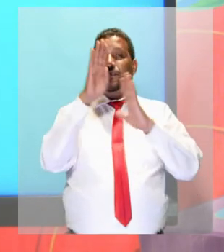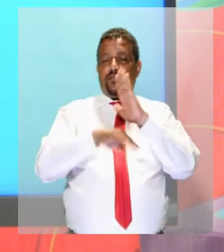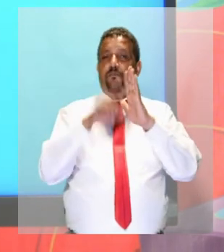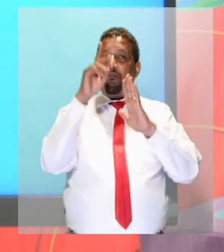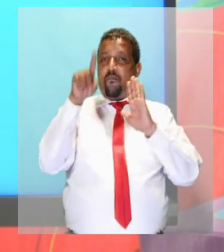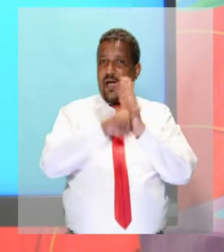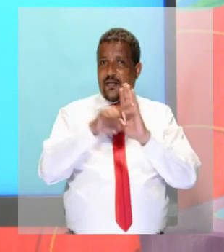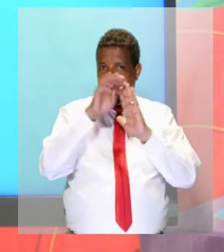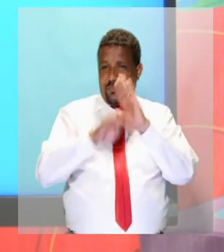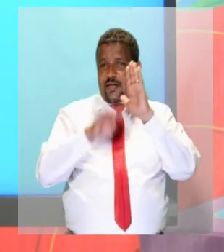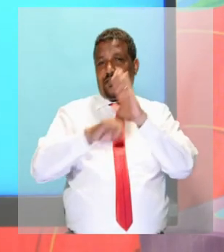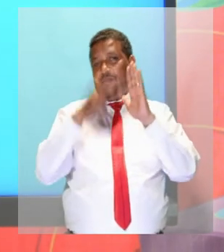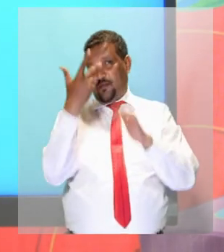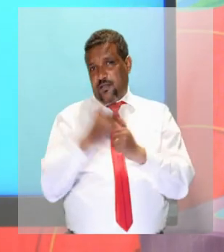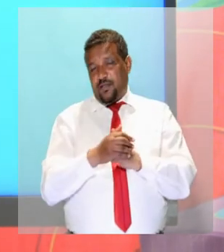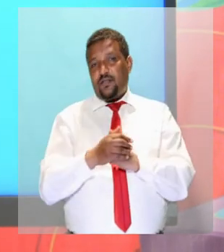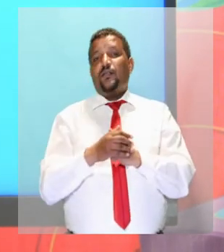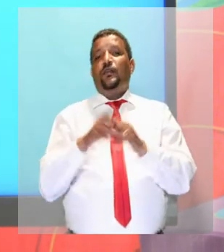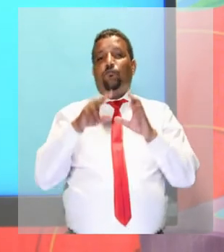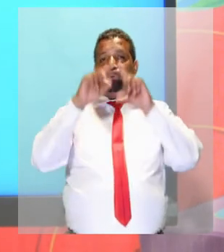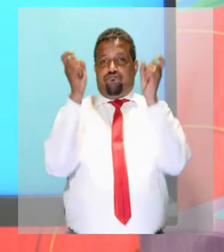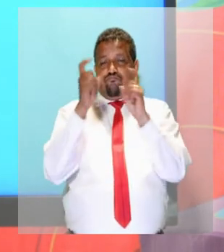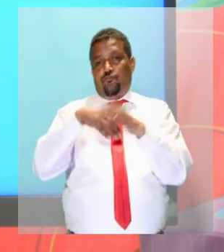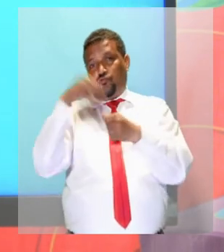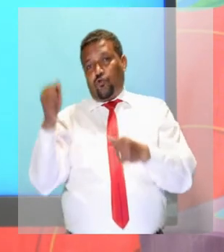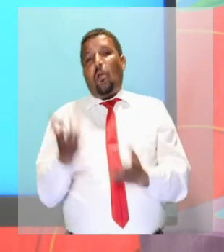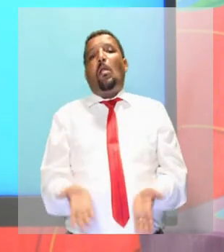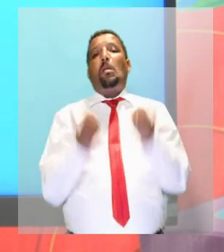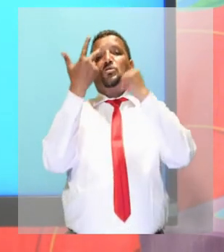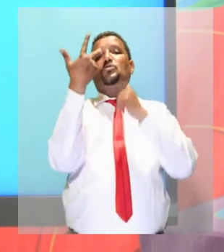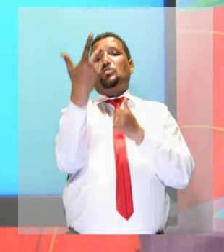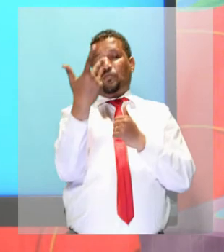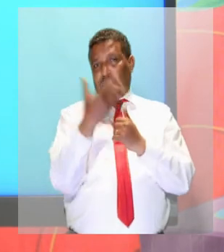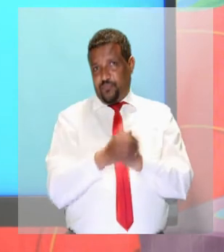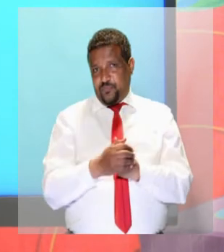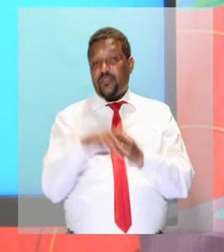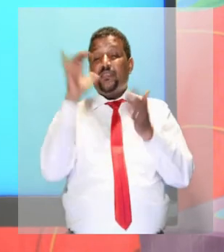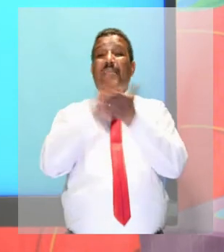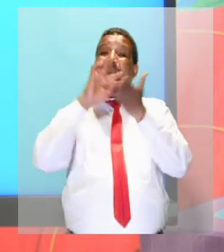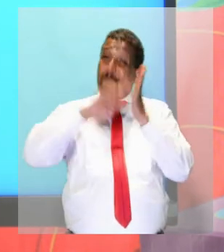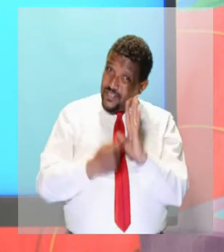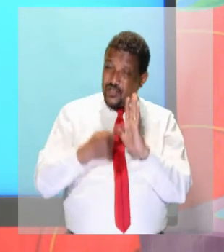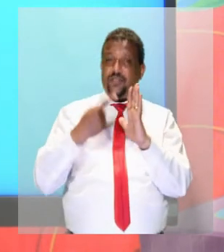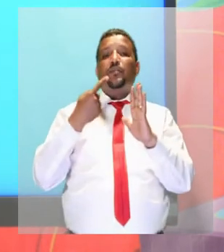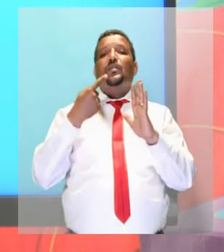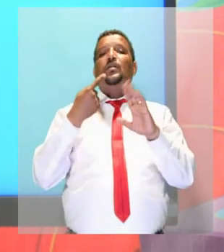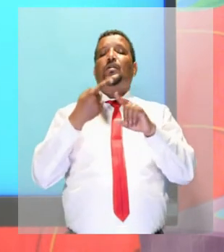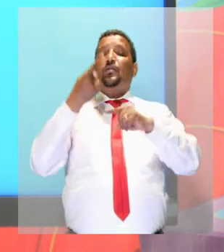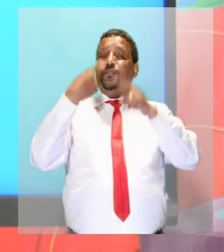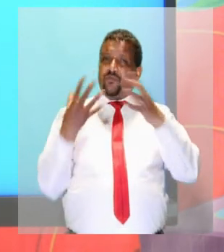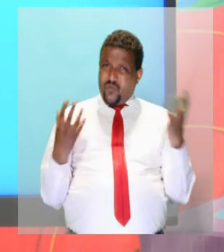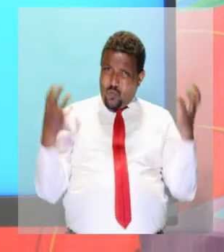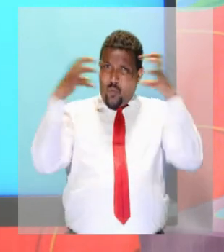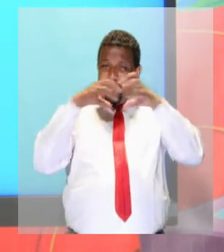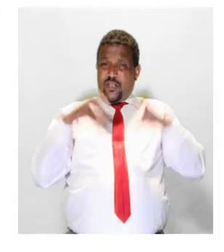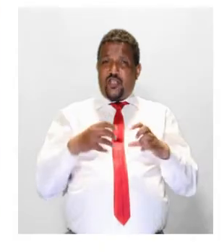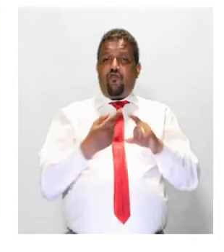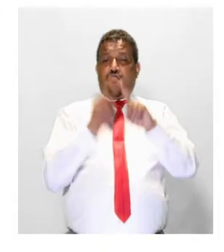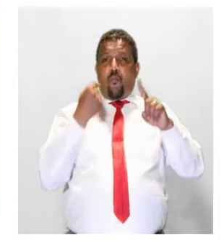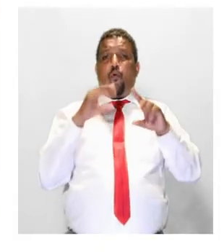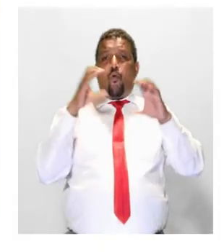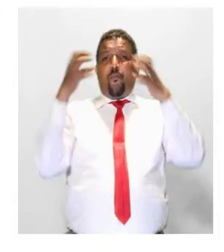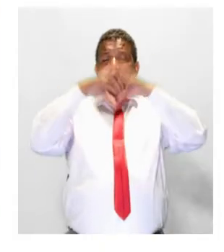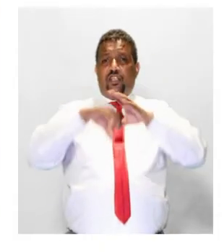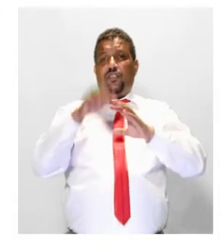And when we put it out of absolute value, we left with 3. That means when we come across from combination A to combination